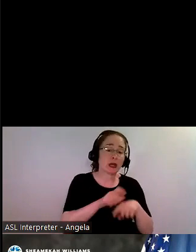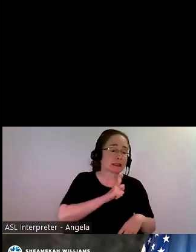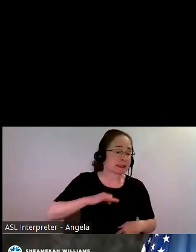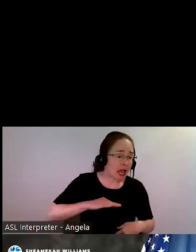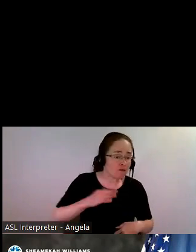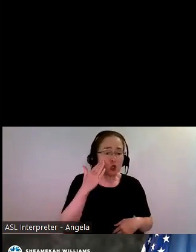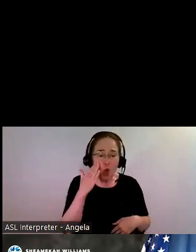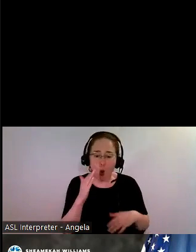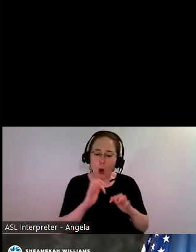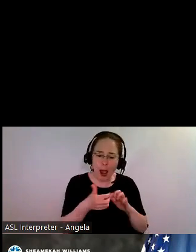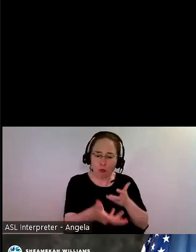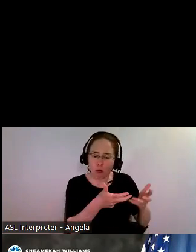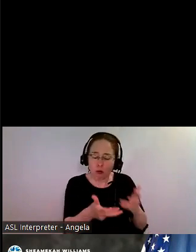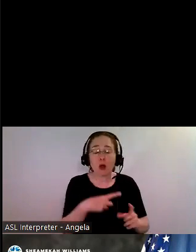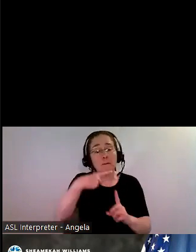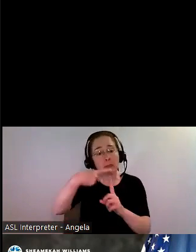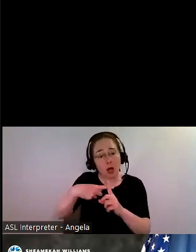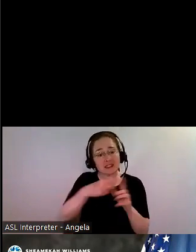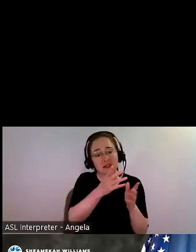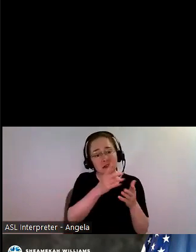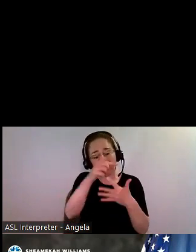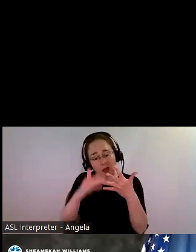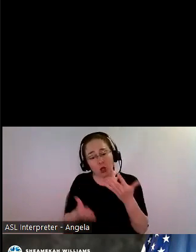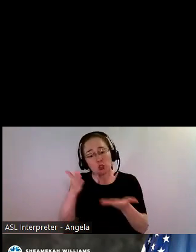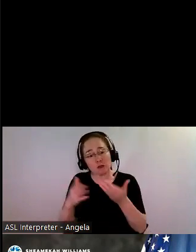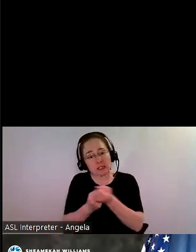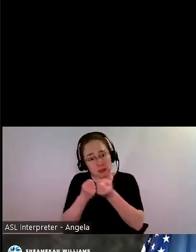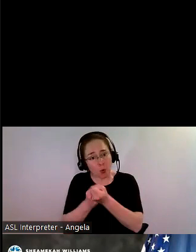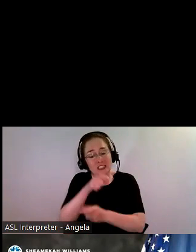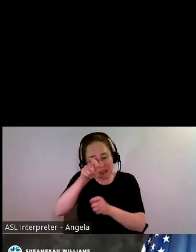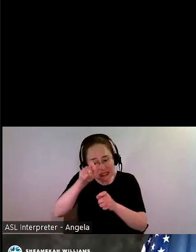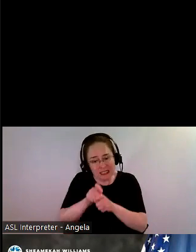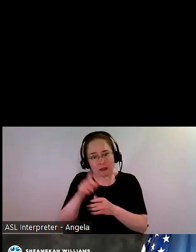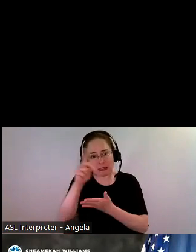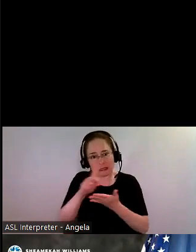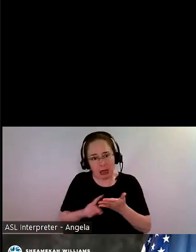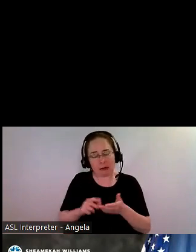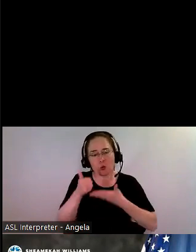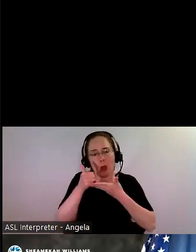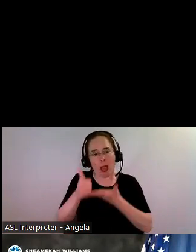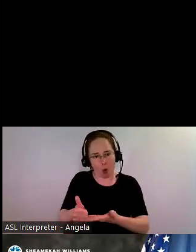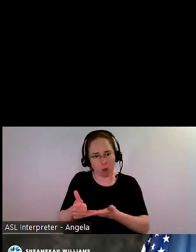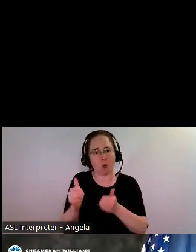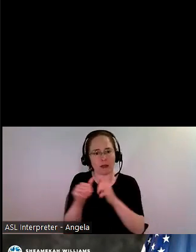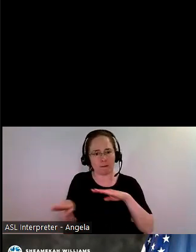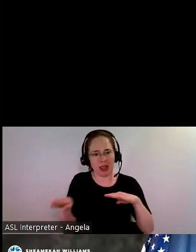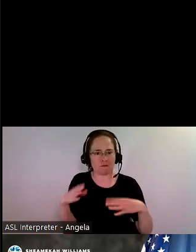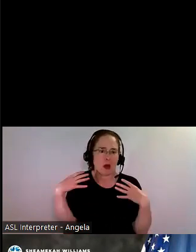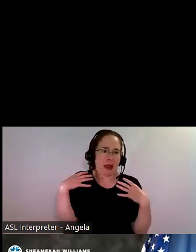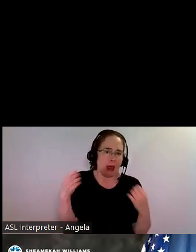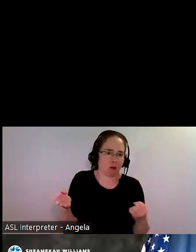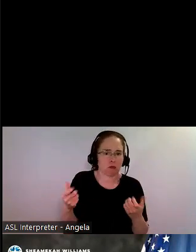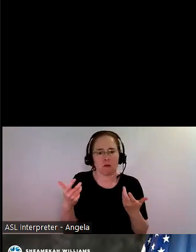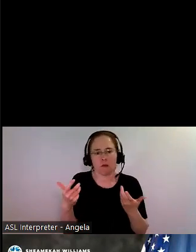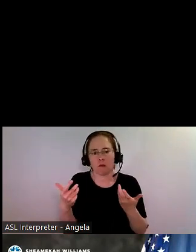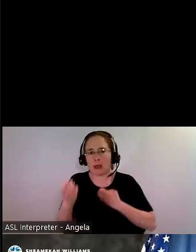work within that, but then also a spectrum of services and supports that are specifically designed to help with the behavioral health and emotional challenges